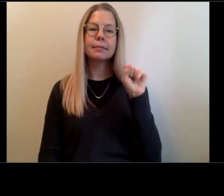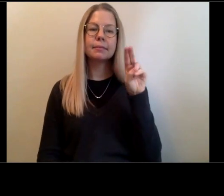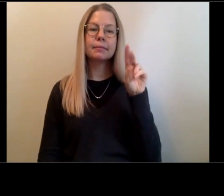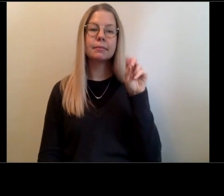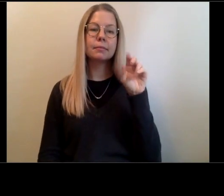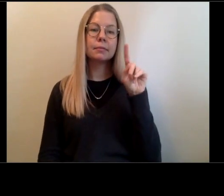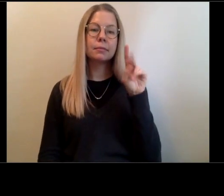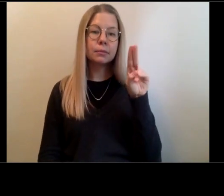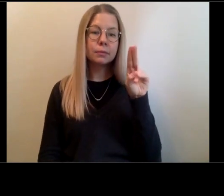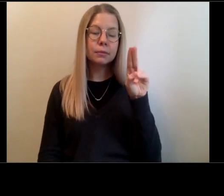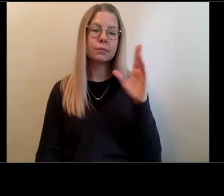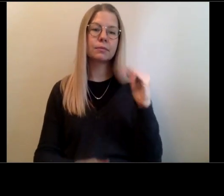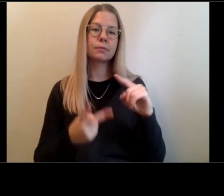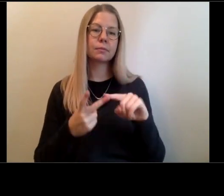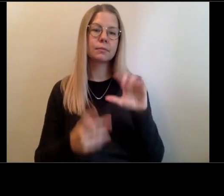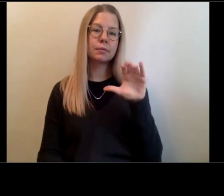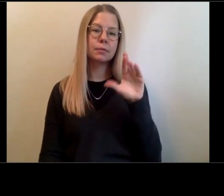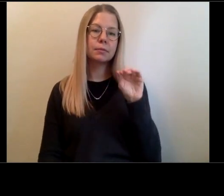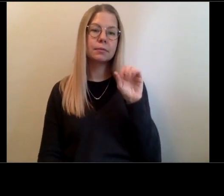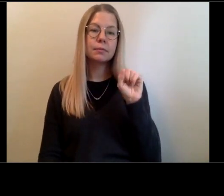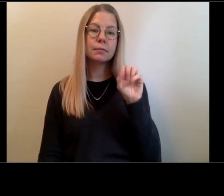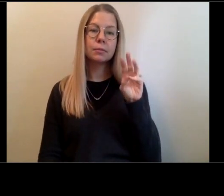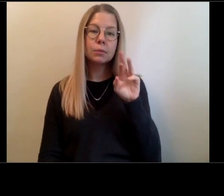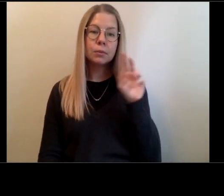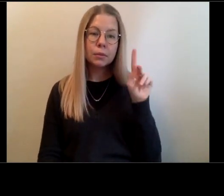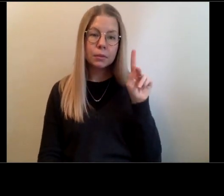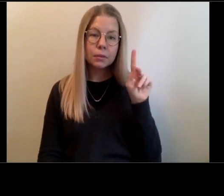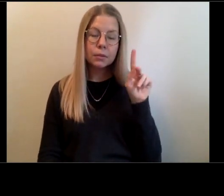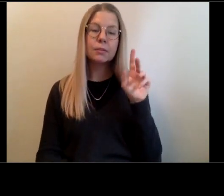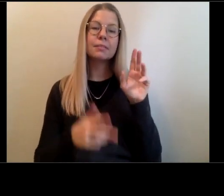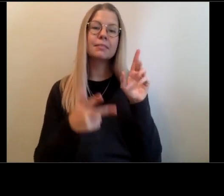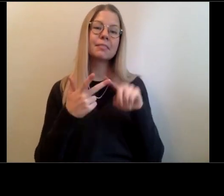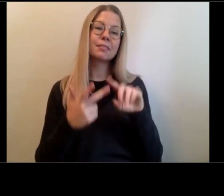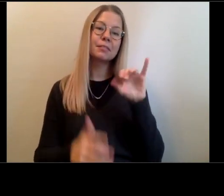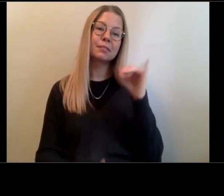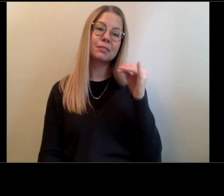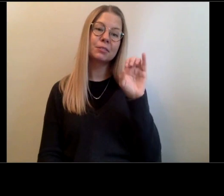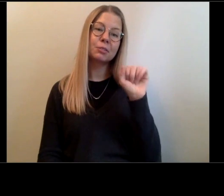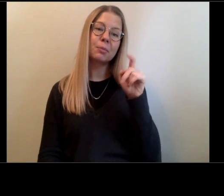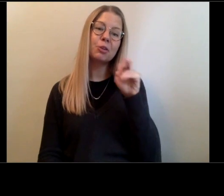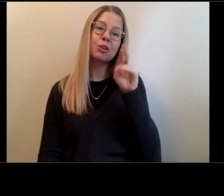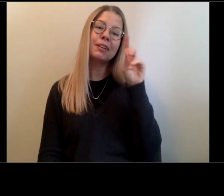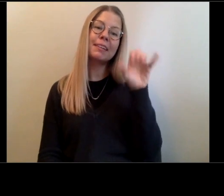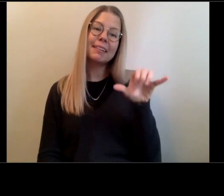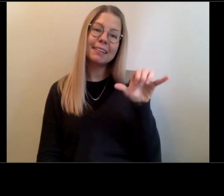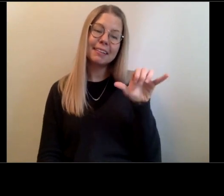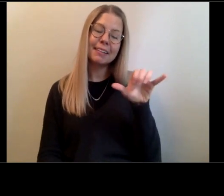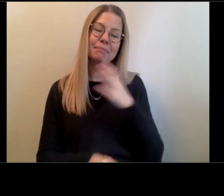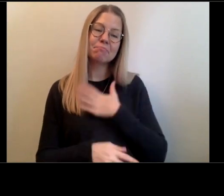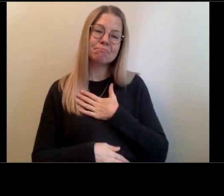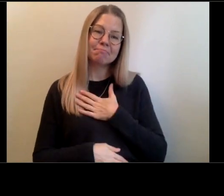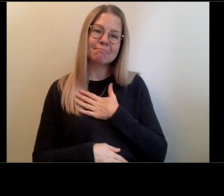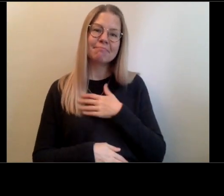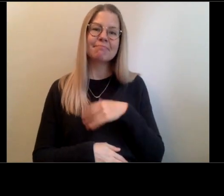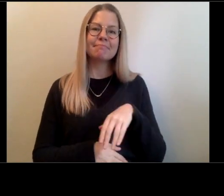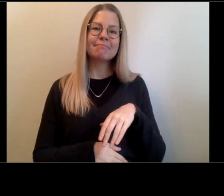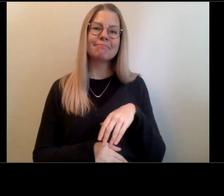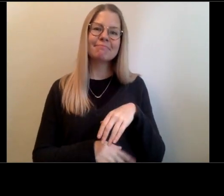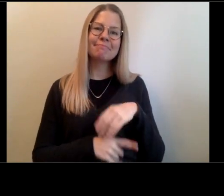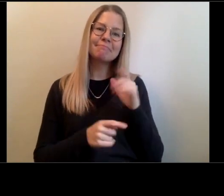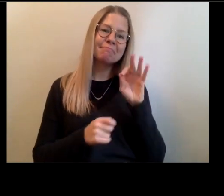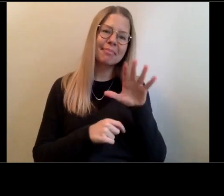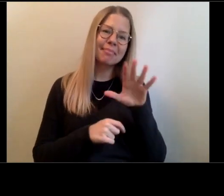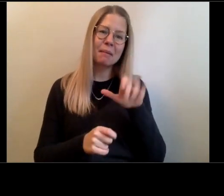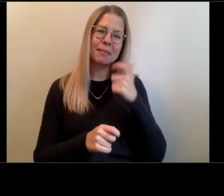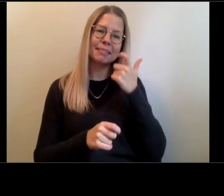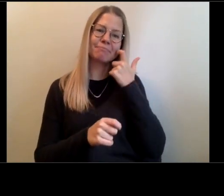crosswords. I'm going to mention Jeopardy only because it was so dear to so many people, because the leader